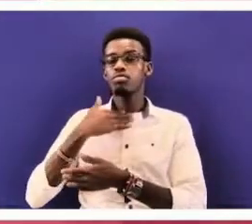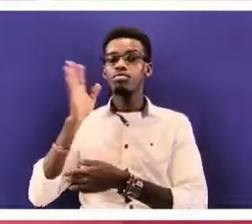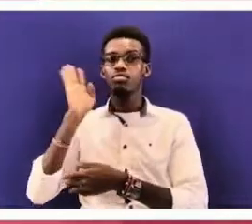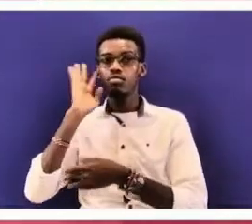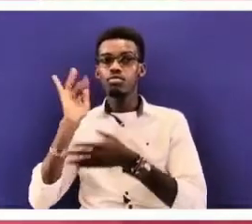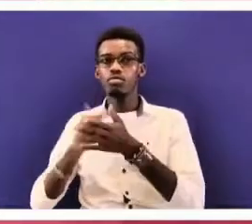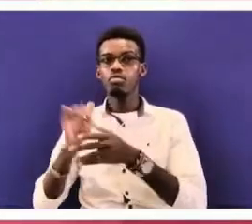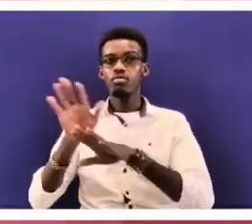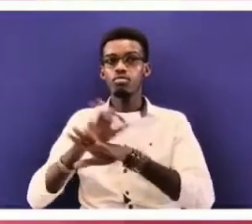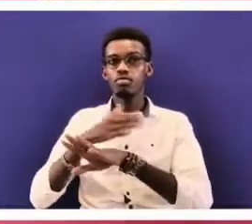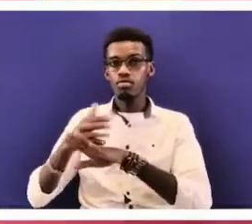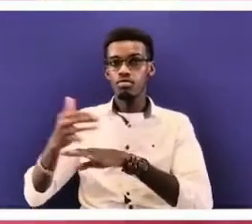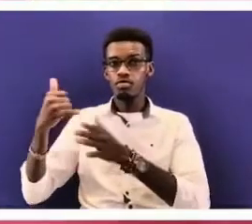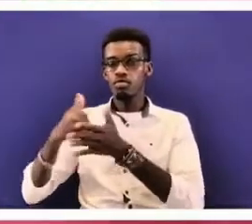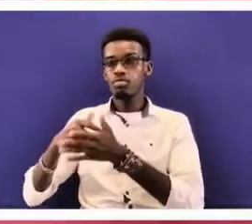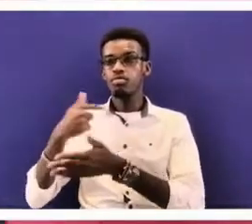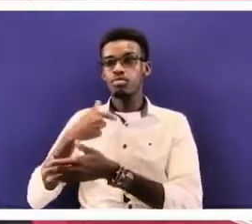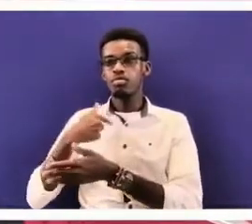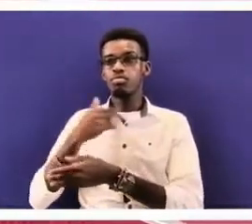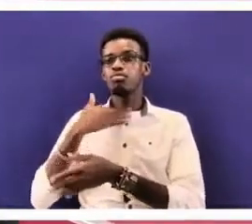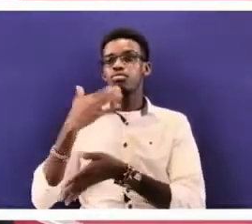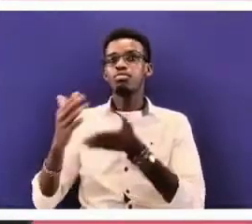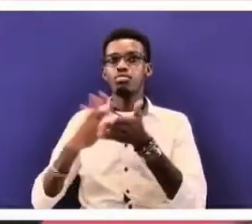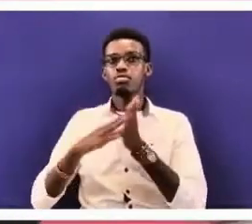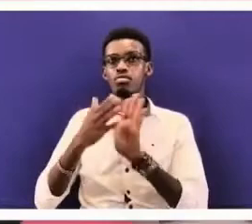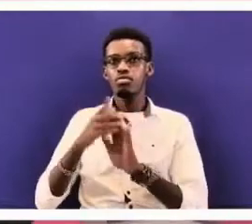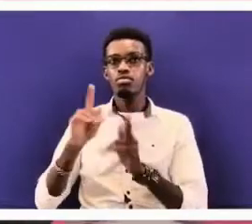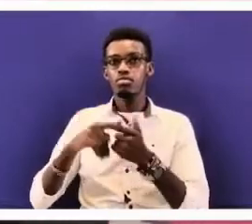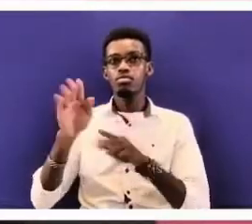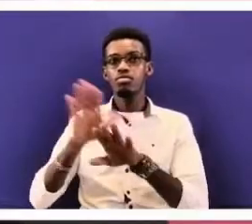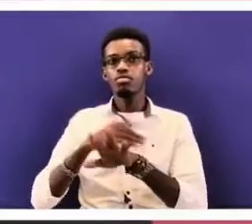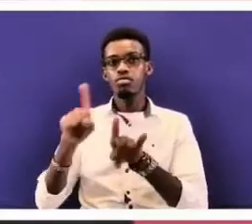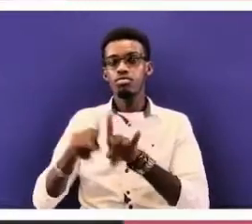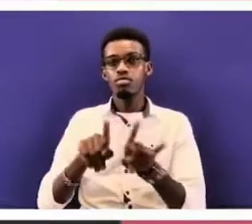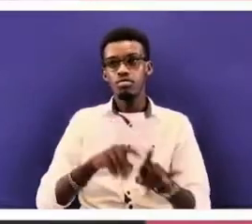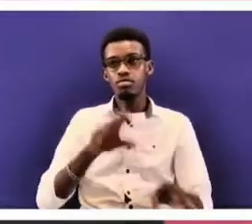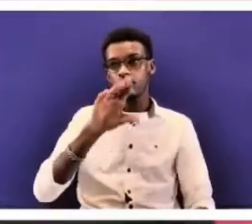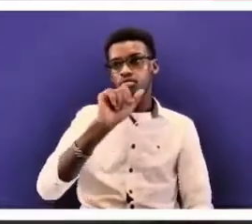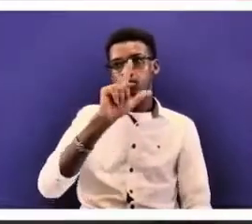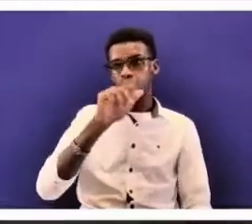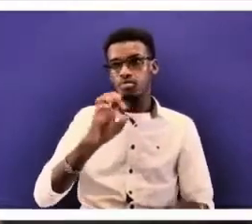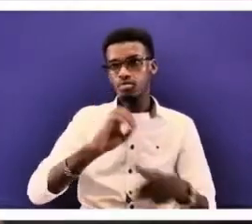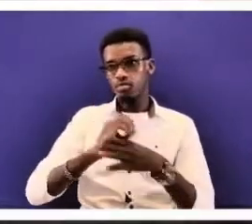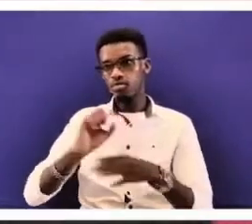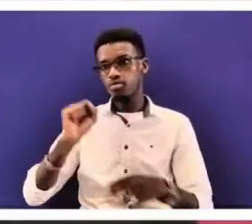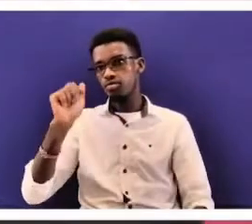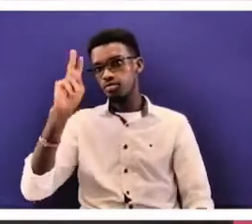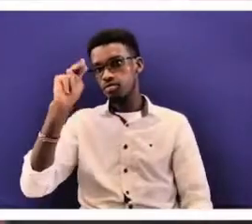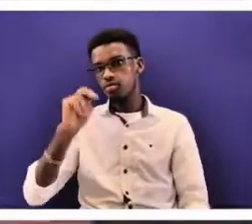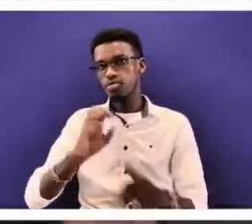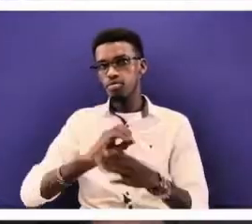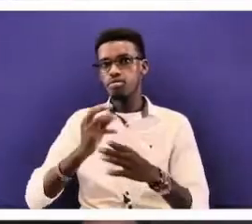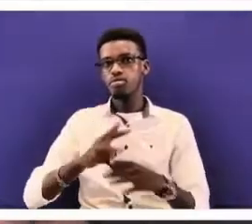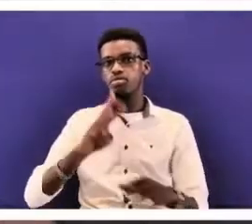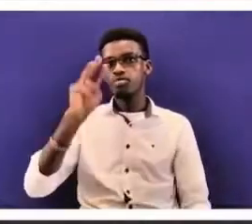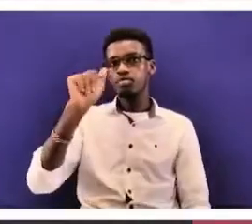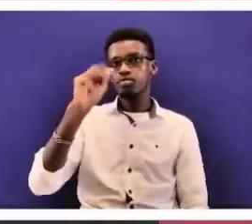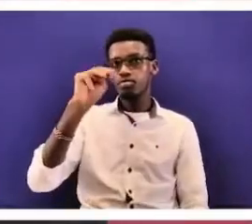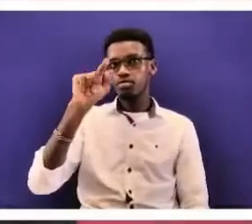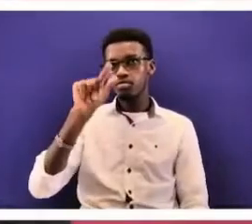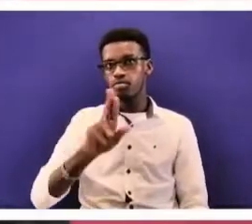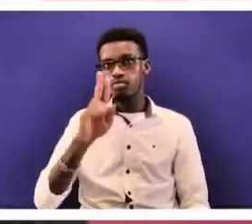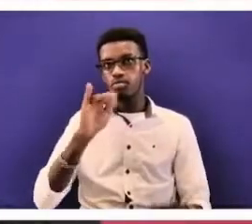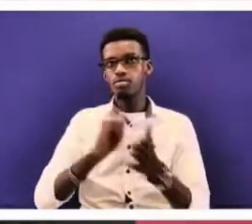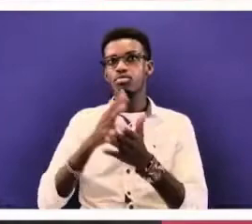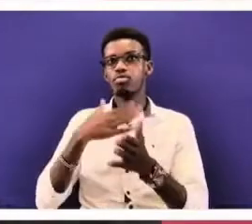song. It's me, oh God. I may not be able to sing like Carol or Susan, or the Wambugus, but God, I'm lifting